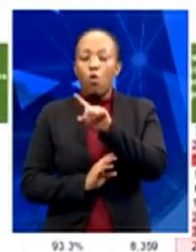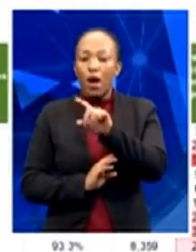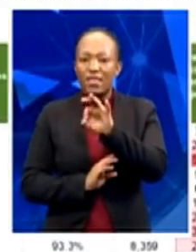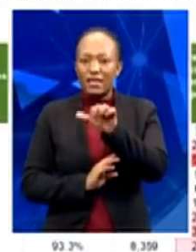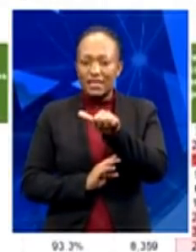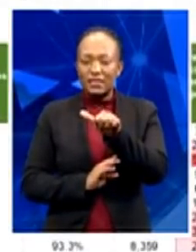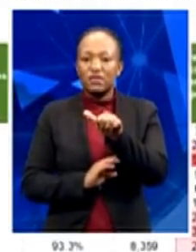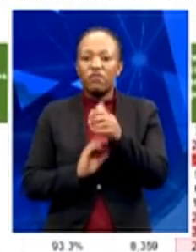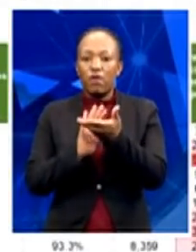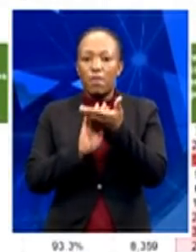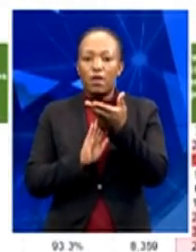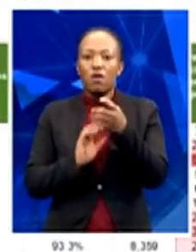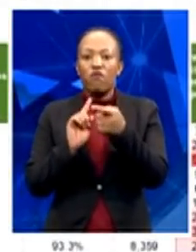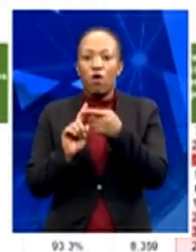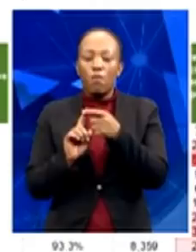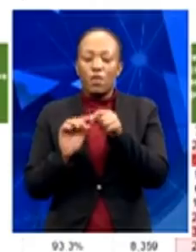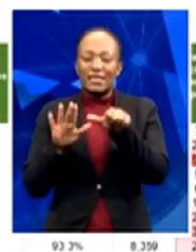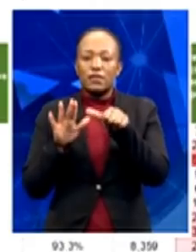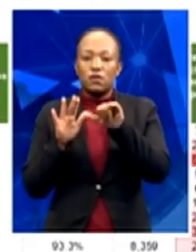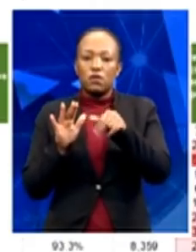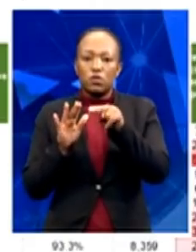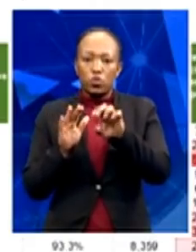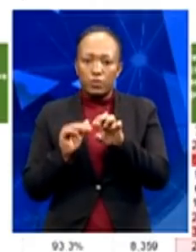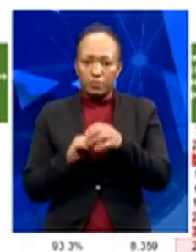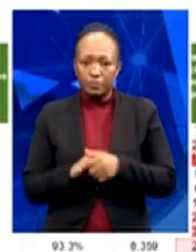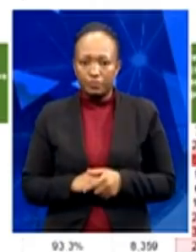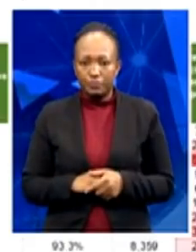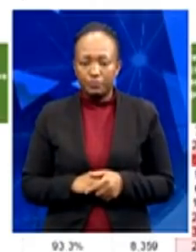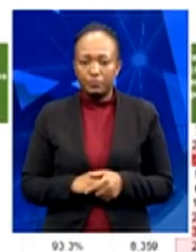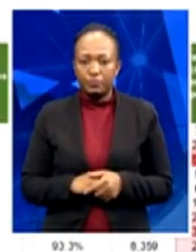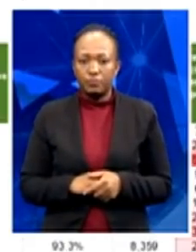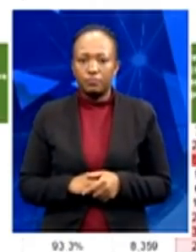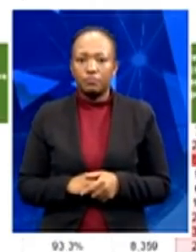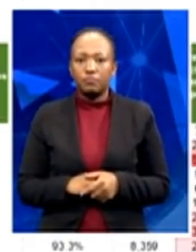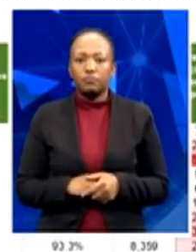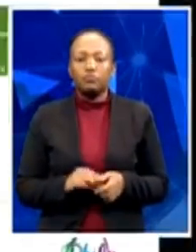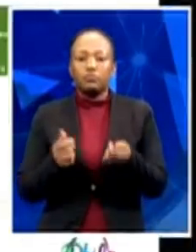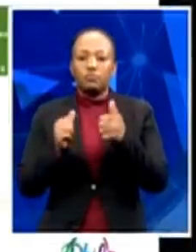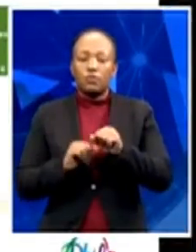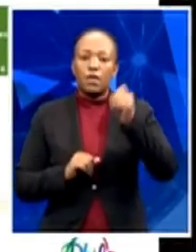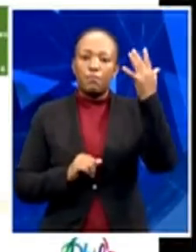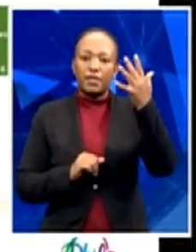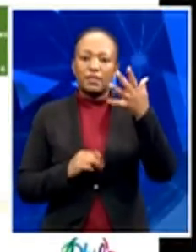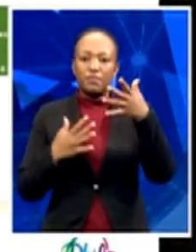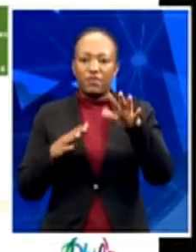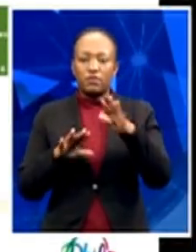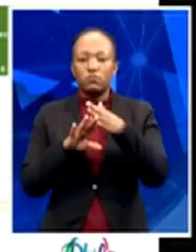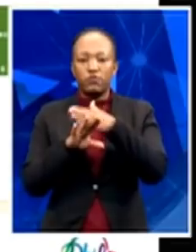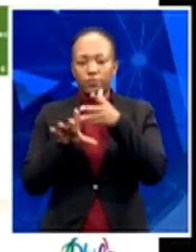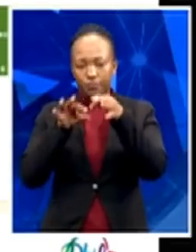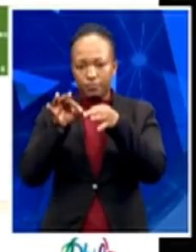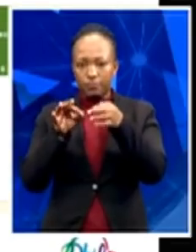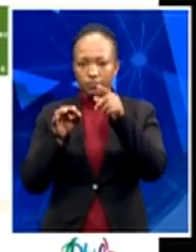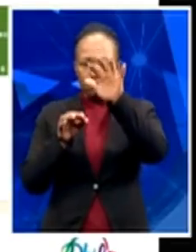June. And this is just another representation of what I have presented, but just to report back that